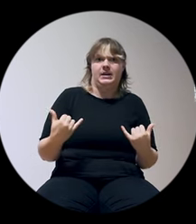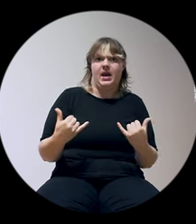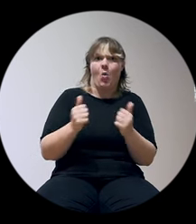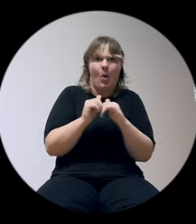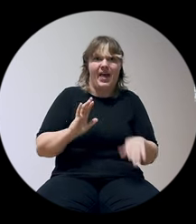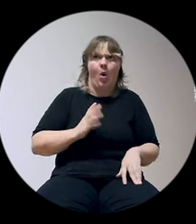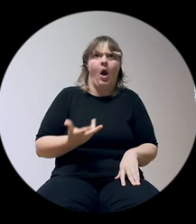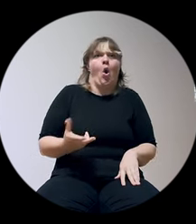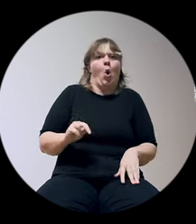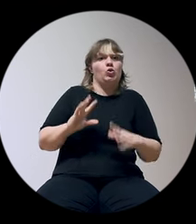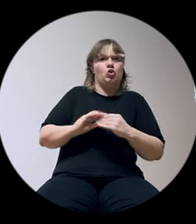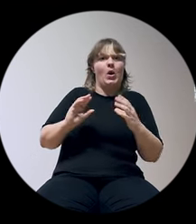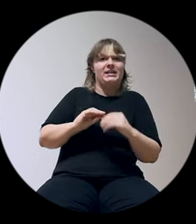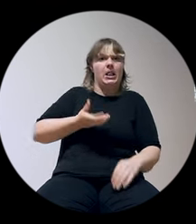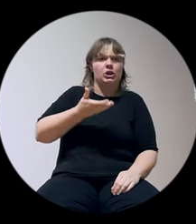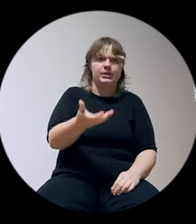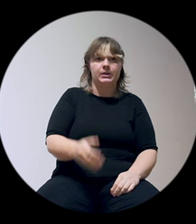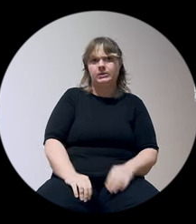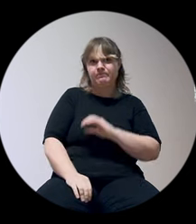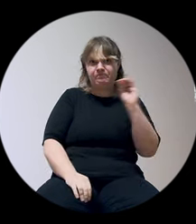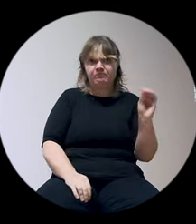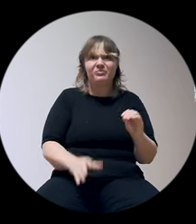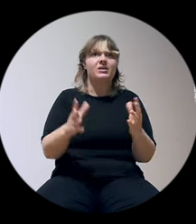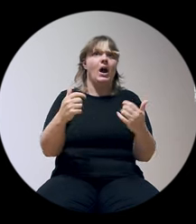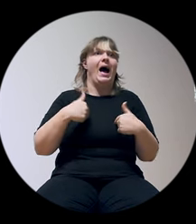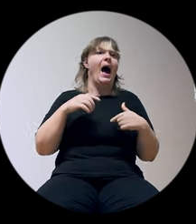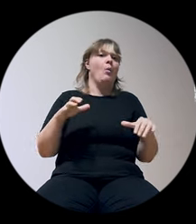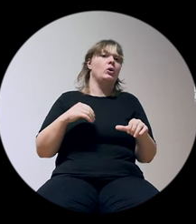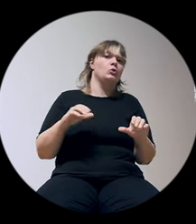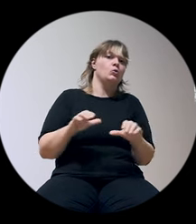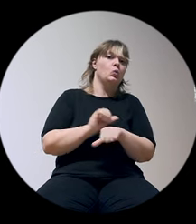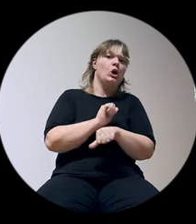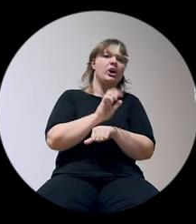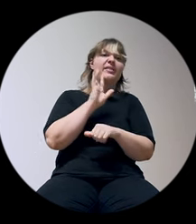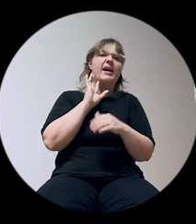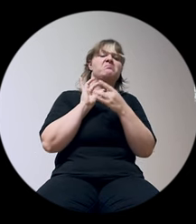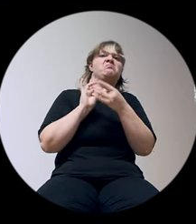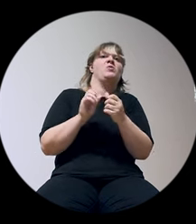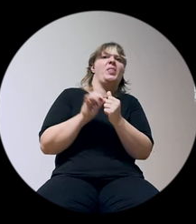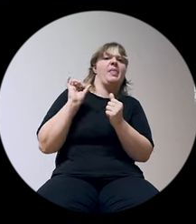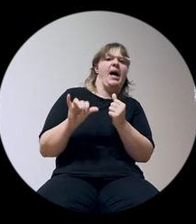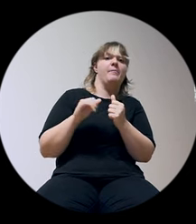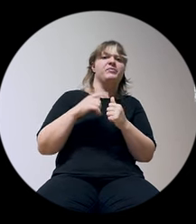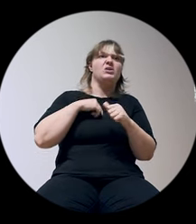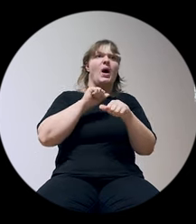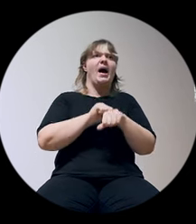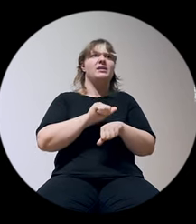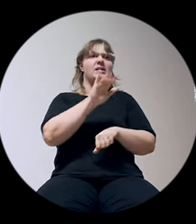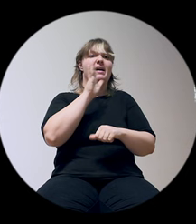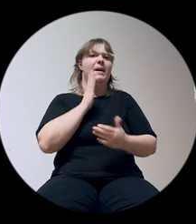without our own storytellers in these spaces. So I wanted to do work that spoke to this. I submitted my